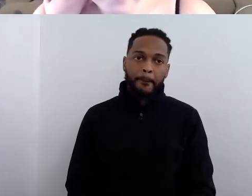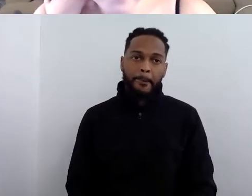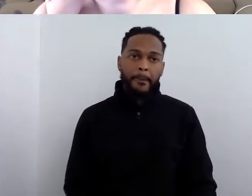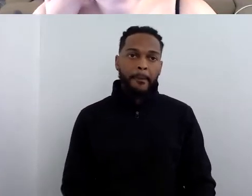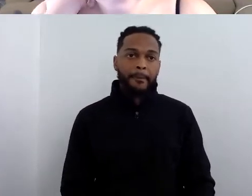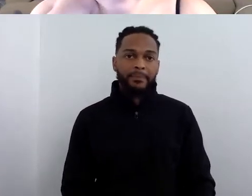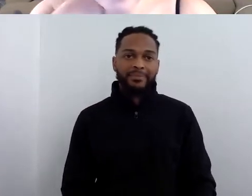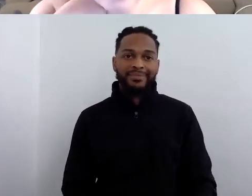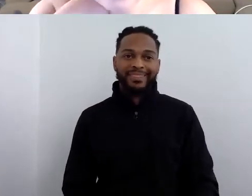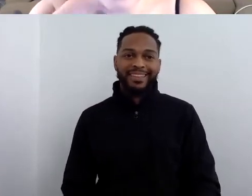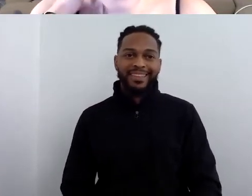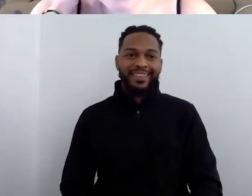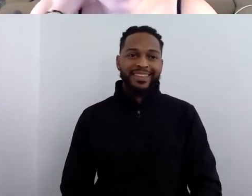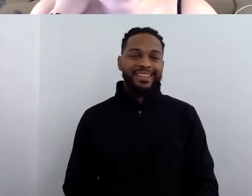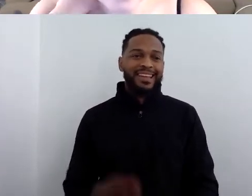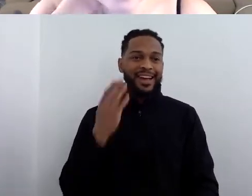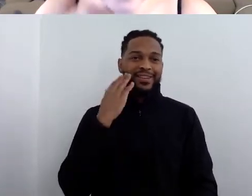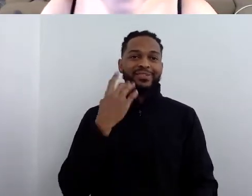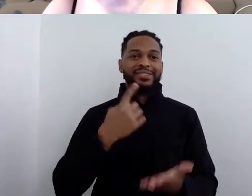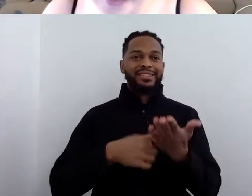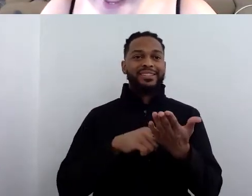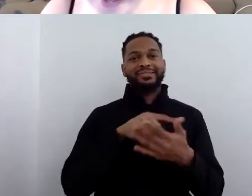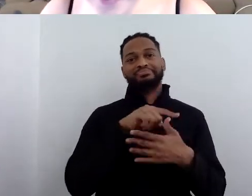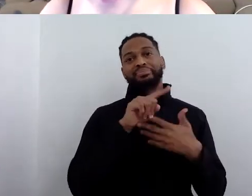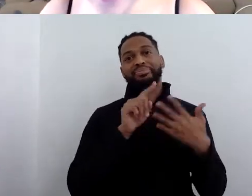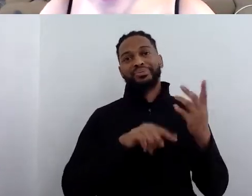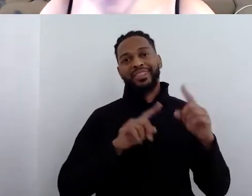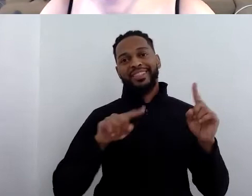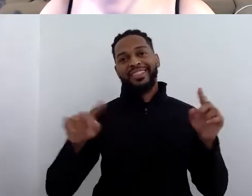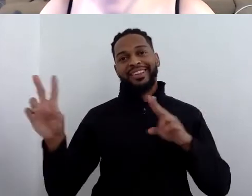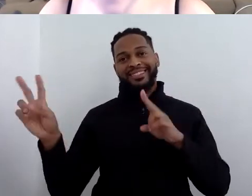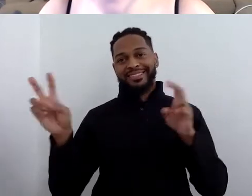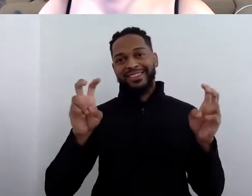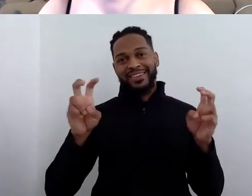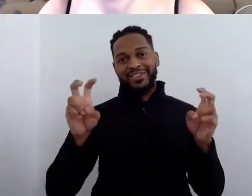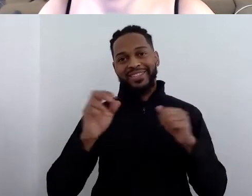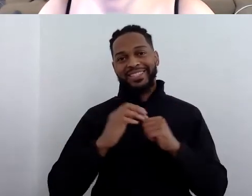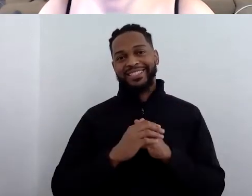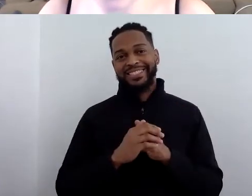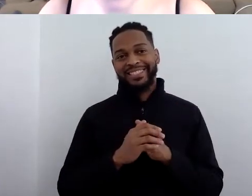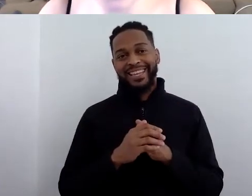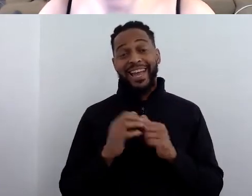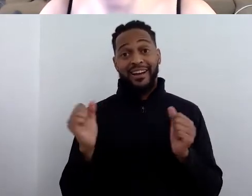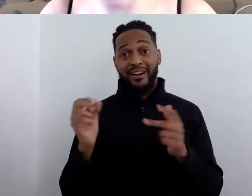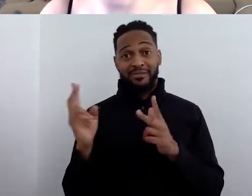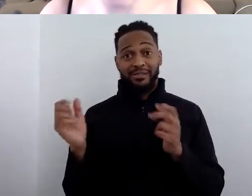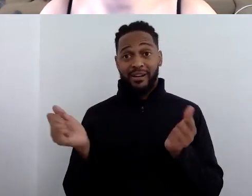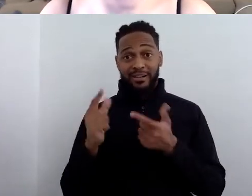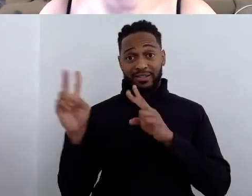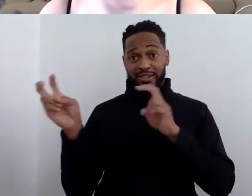been all over. We've touched on a bunch of different topics, and all of them important.